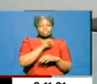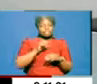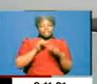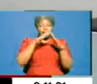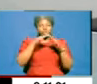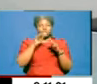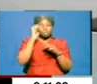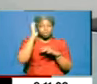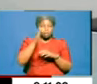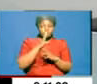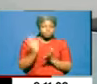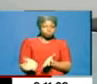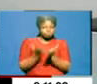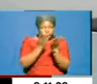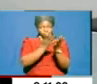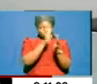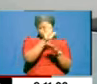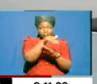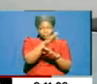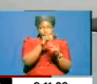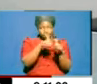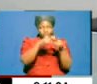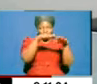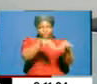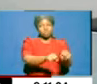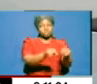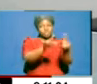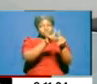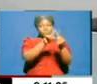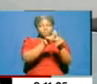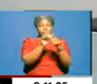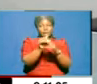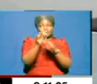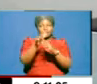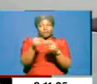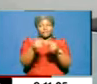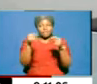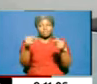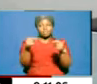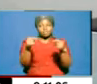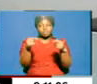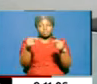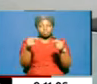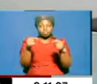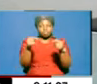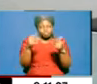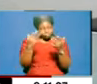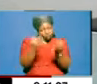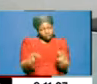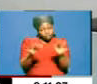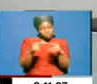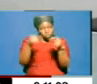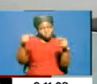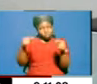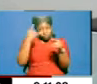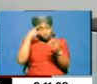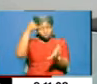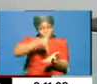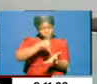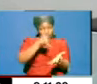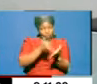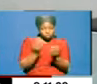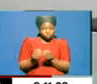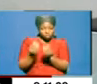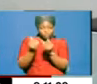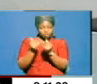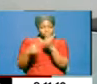Parliament and takes over as leader of official opposition for inclusivity and cure of the winner-take-all